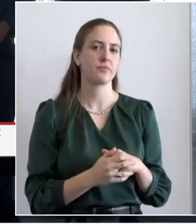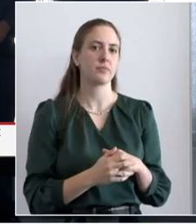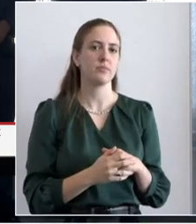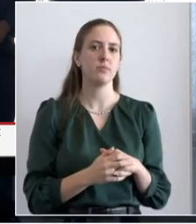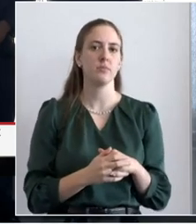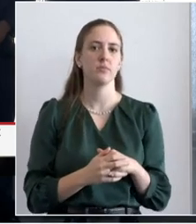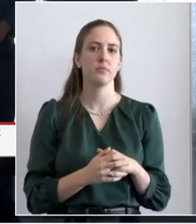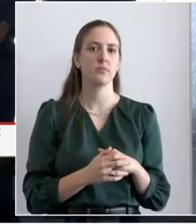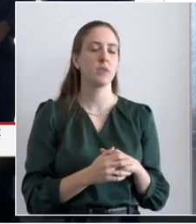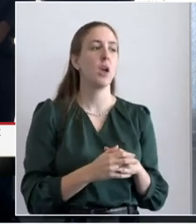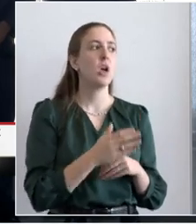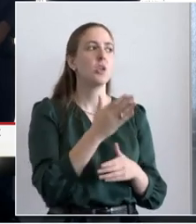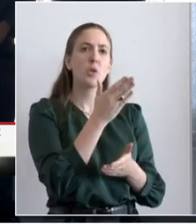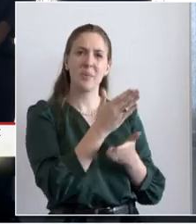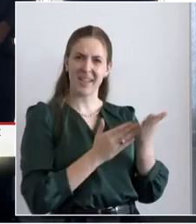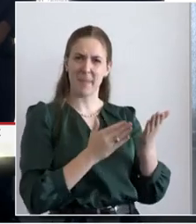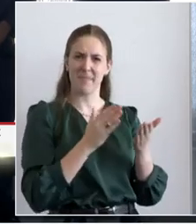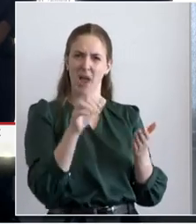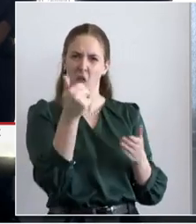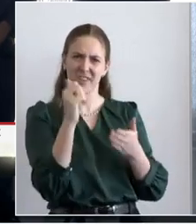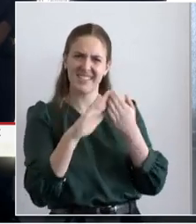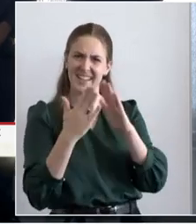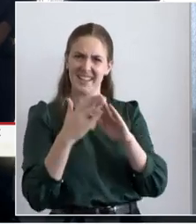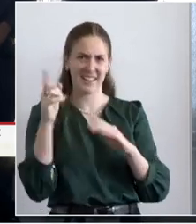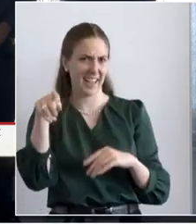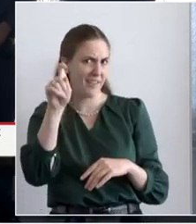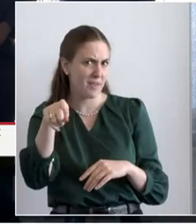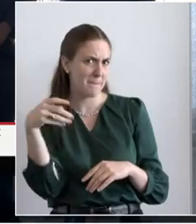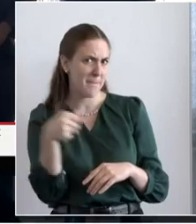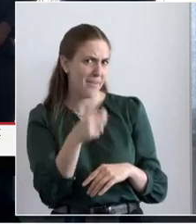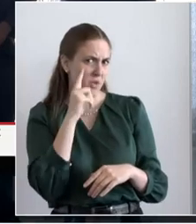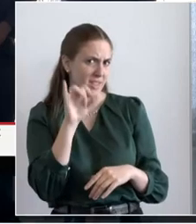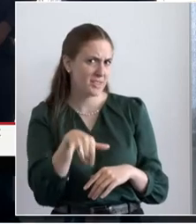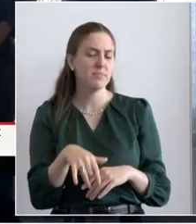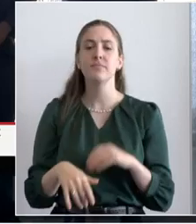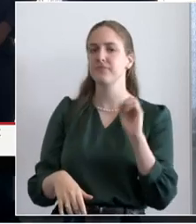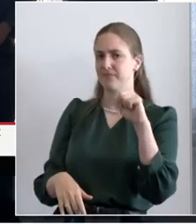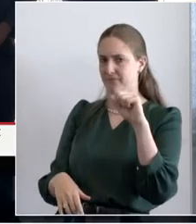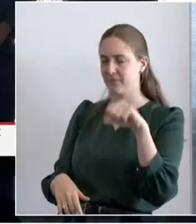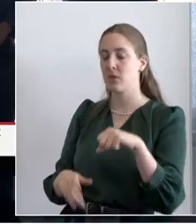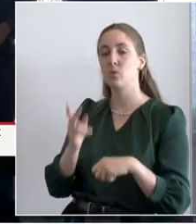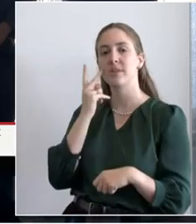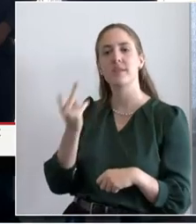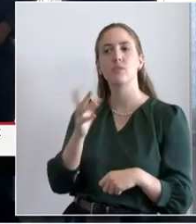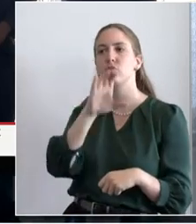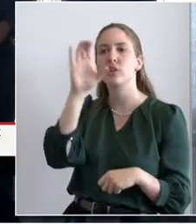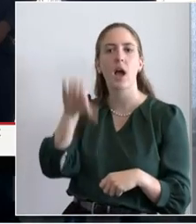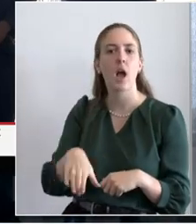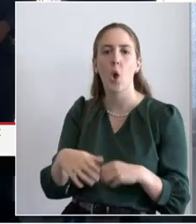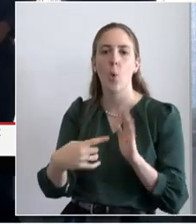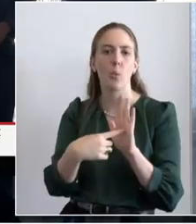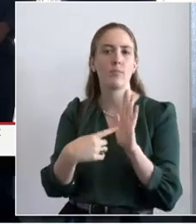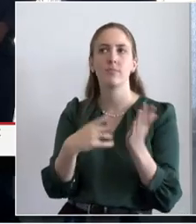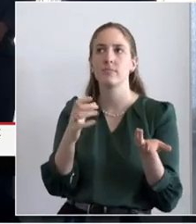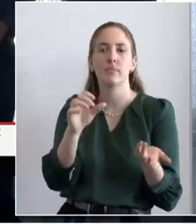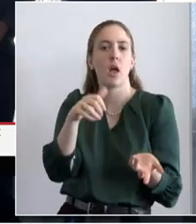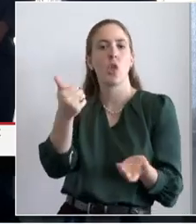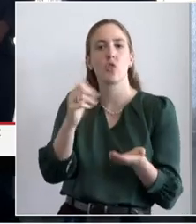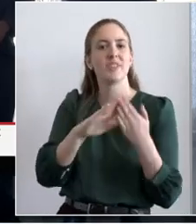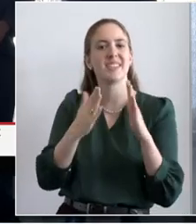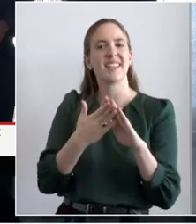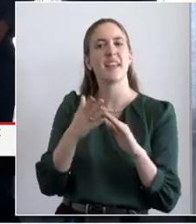they have to pay for this. Is it? Yeah, so if you look at Chicago and if you look at some of the other cities who were what I call